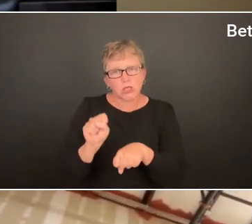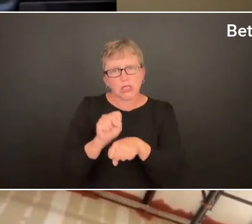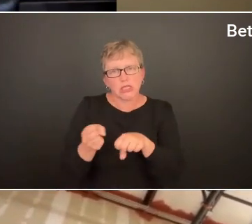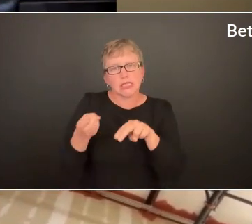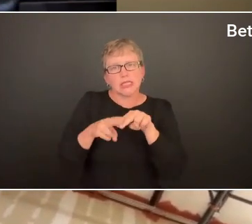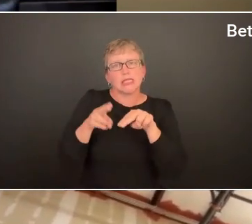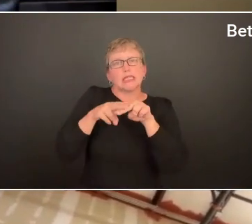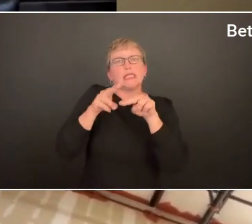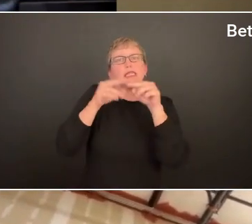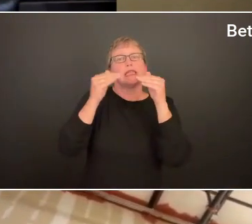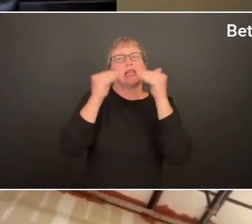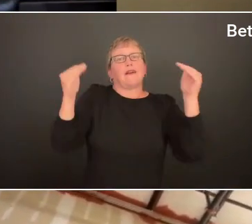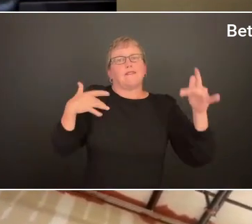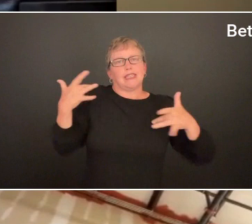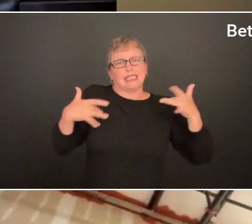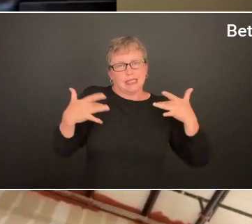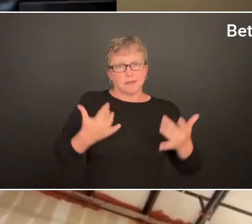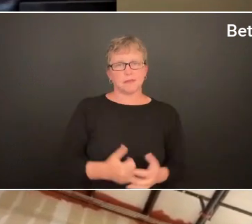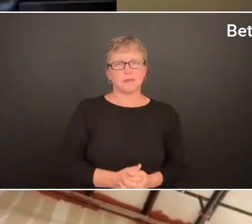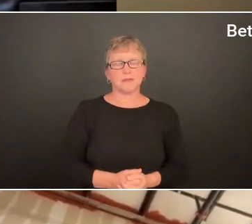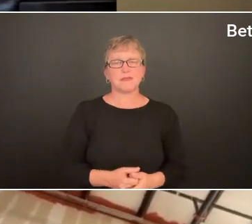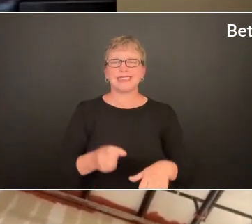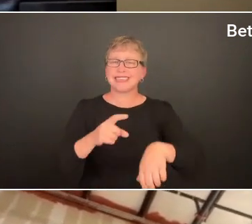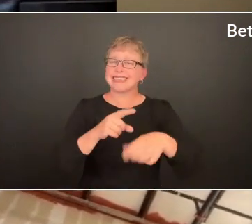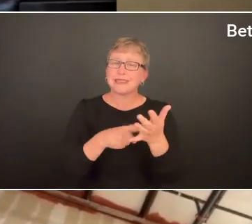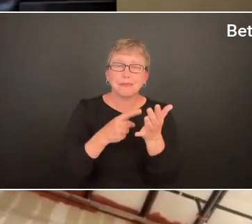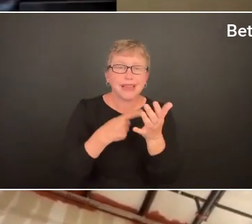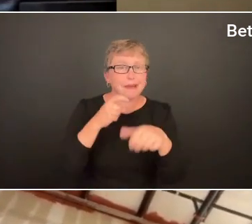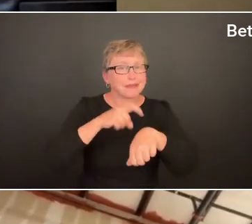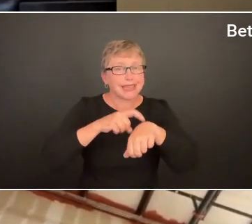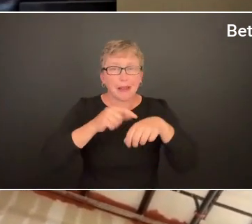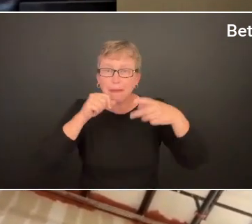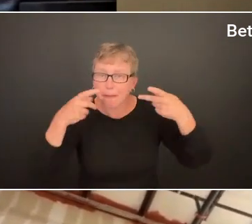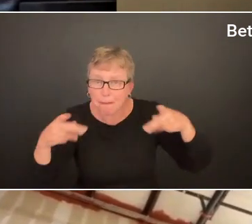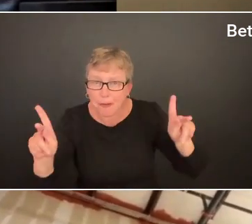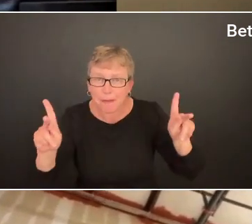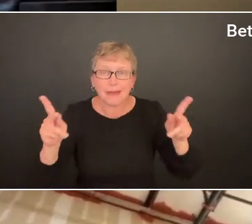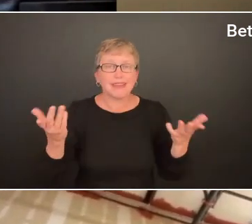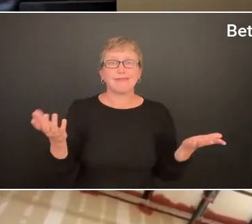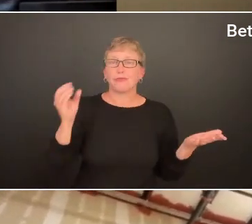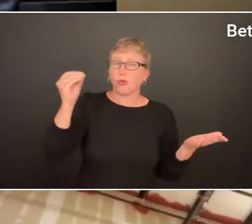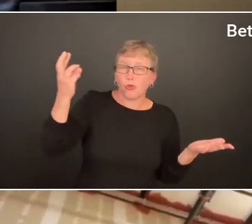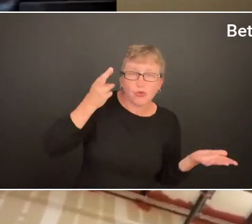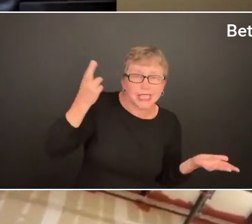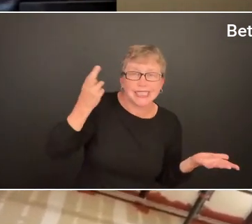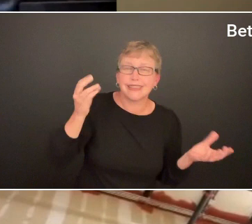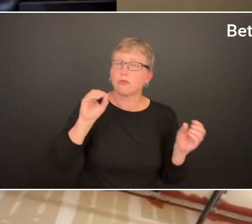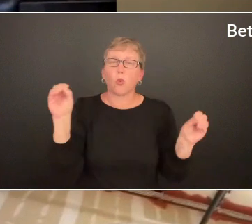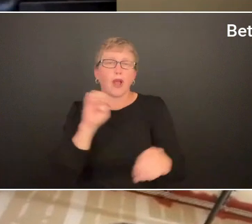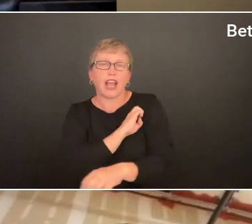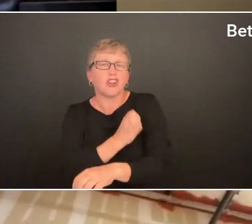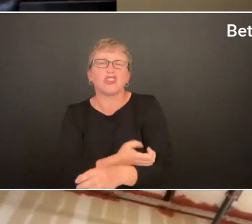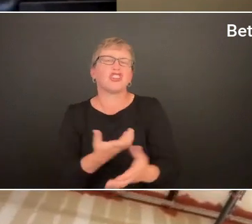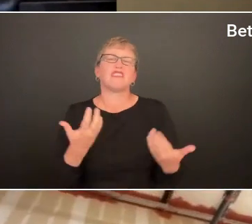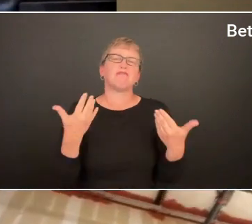at 0. So now we have to build that back up. And if you don't have the time and you don't have the purpose, you don't have the energy and you don't have that